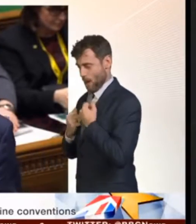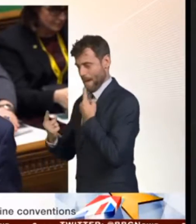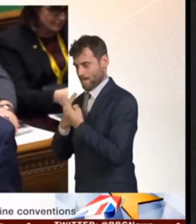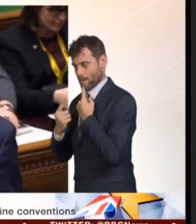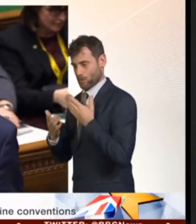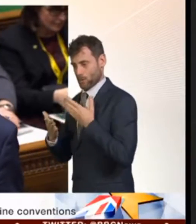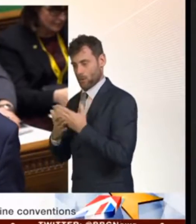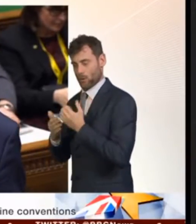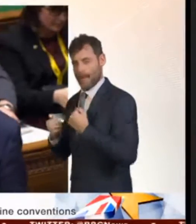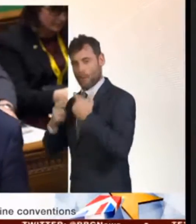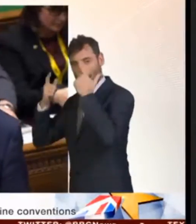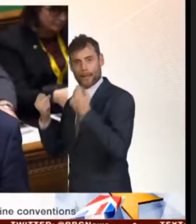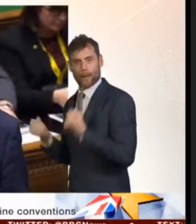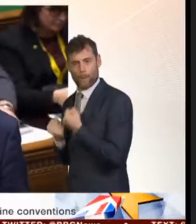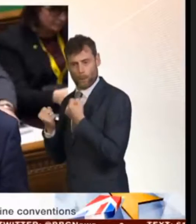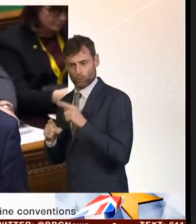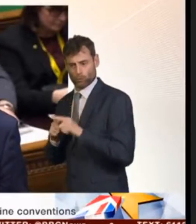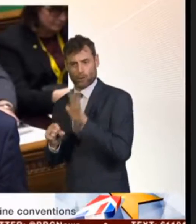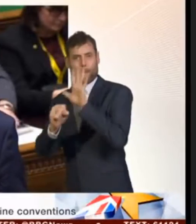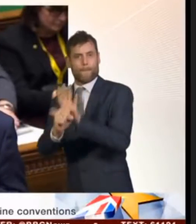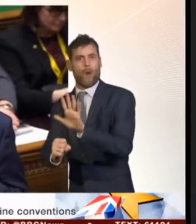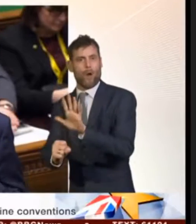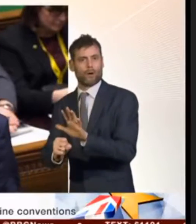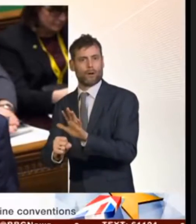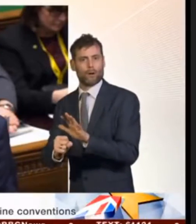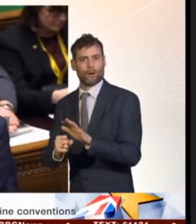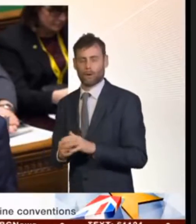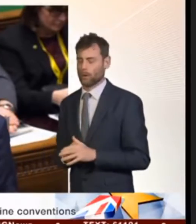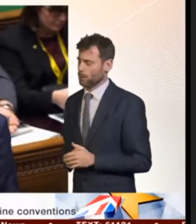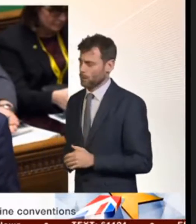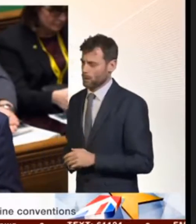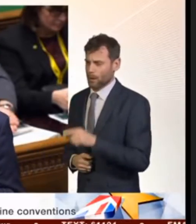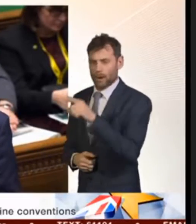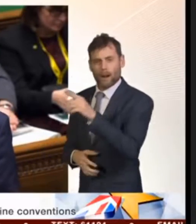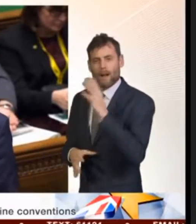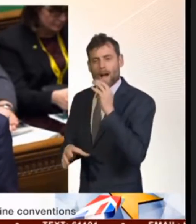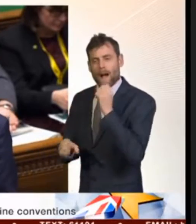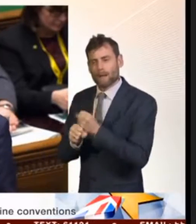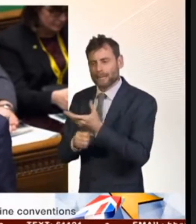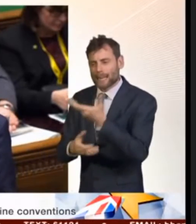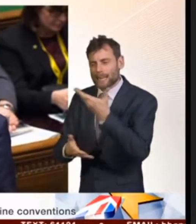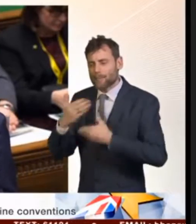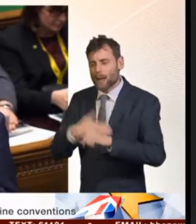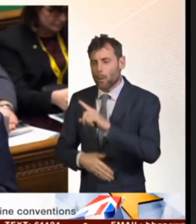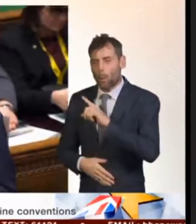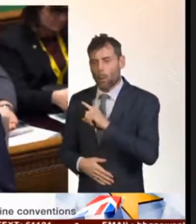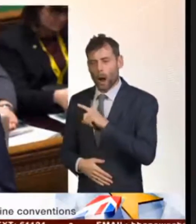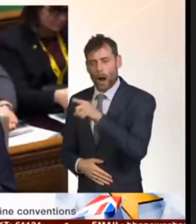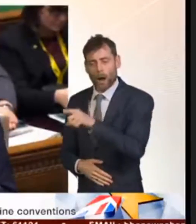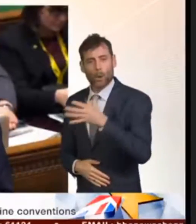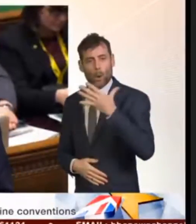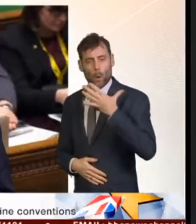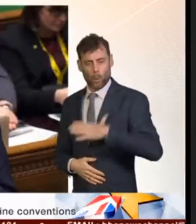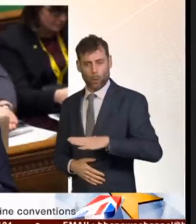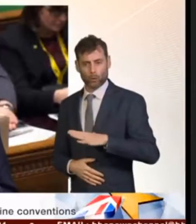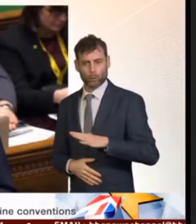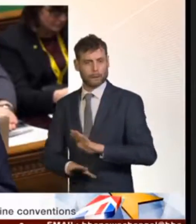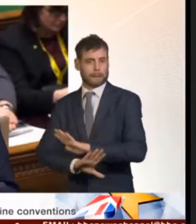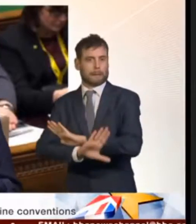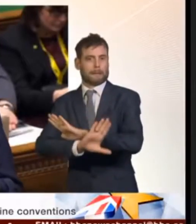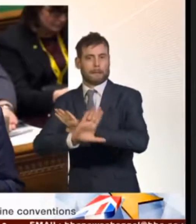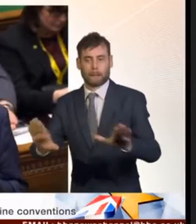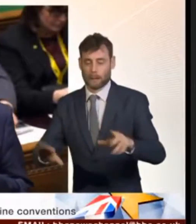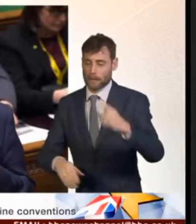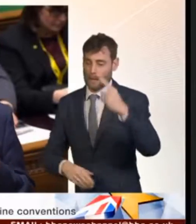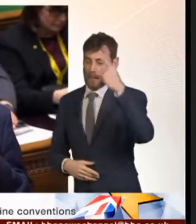has chosen not to use them? What legitimate reason can there be for a government to want its people to